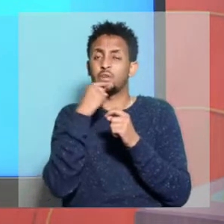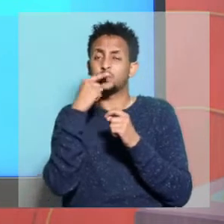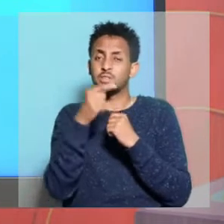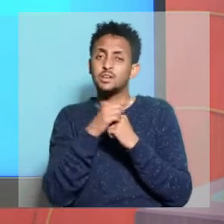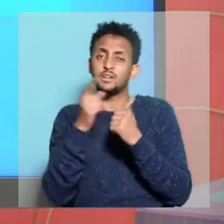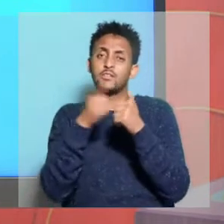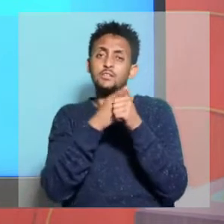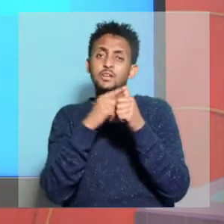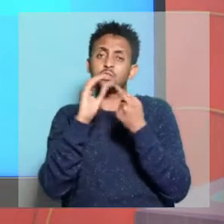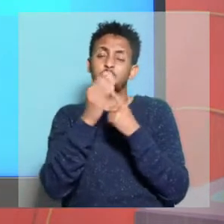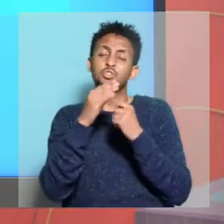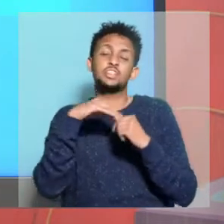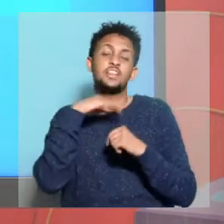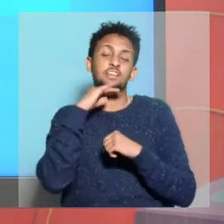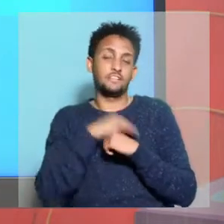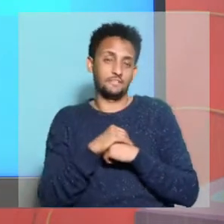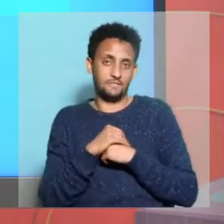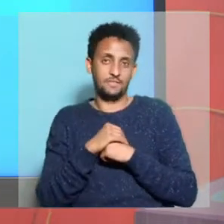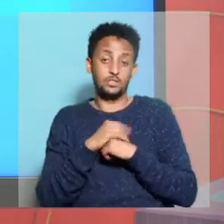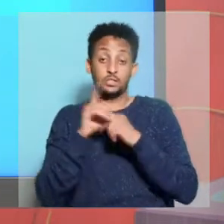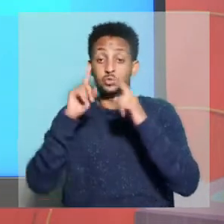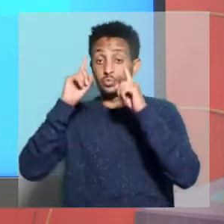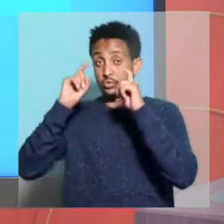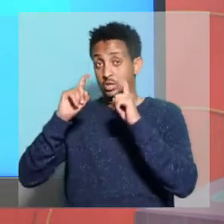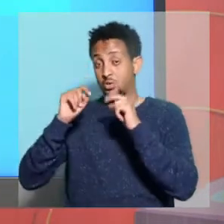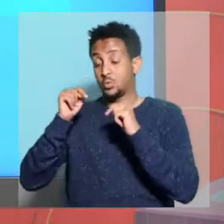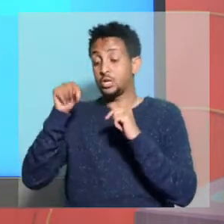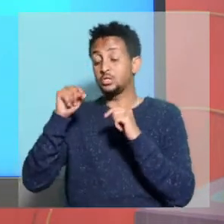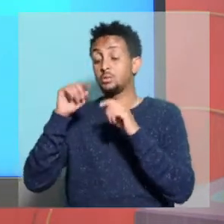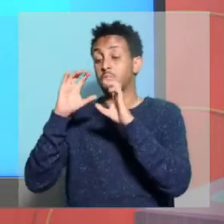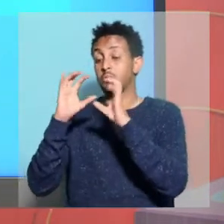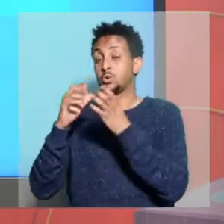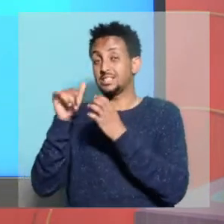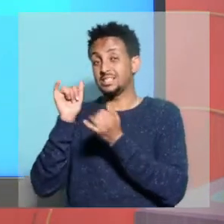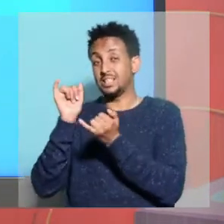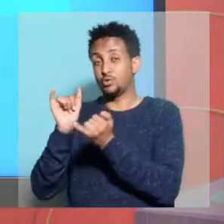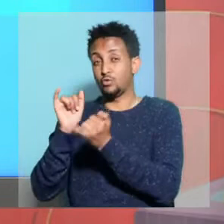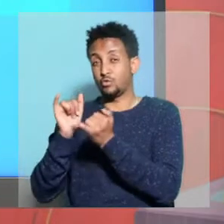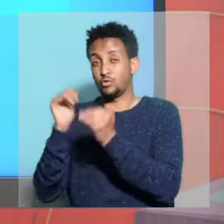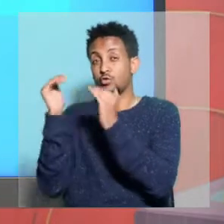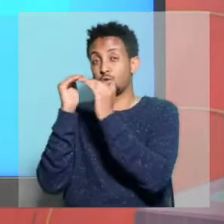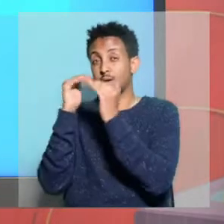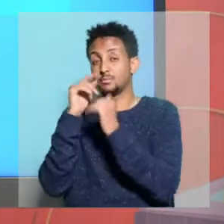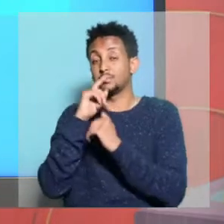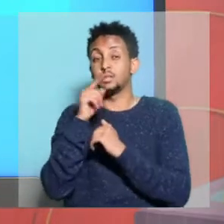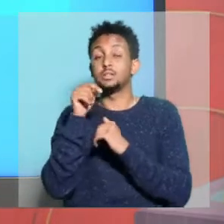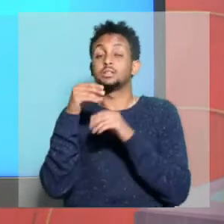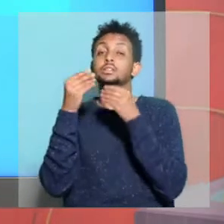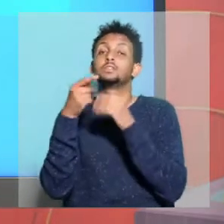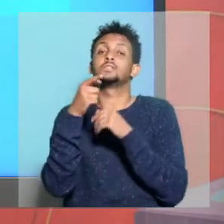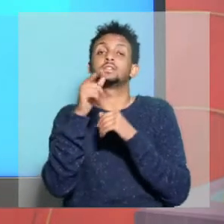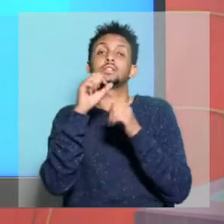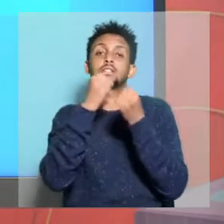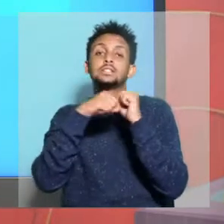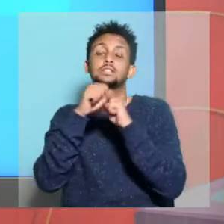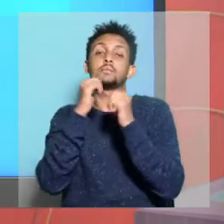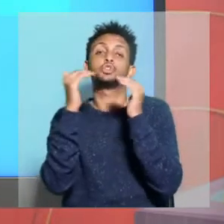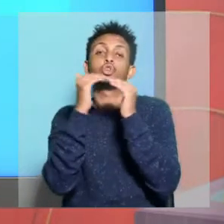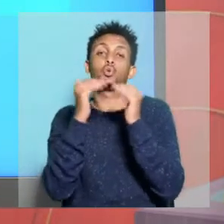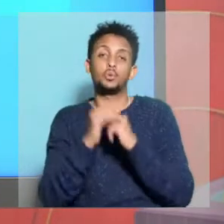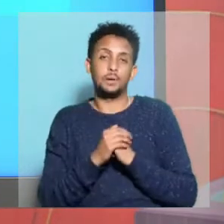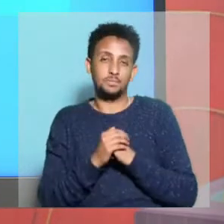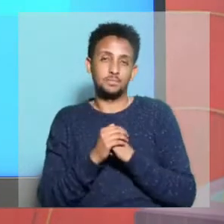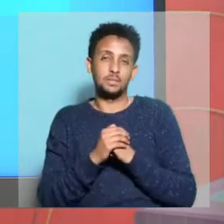that the first condition is enough to check whether these bodies are in a state of equilibrium or not. Actually, it's given that the system is in